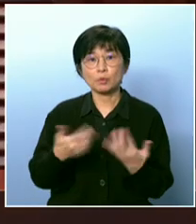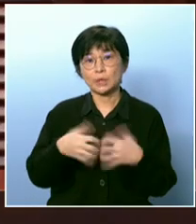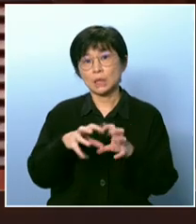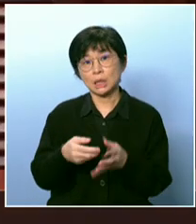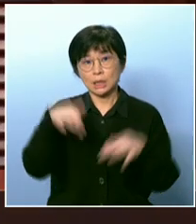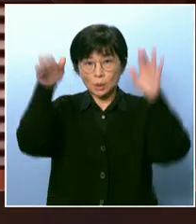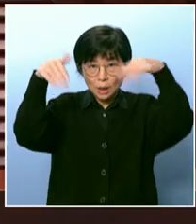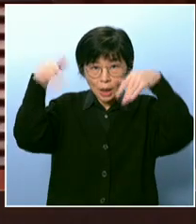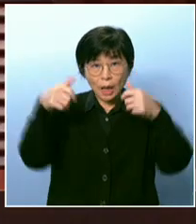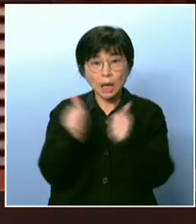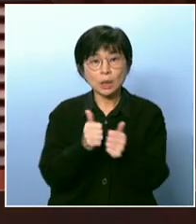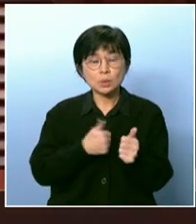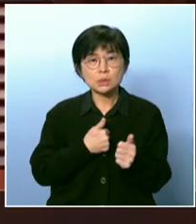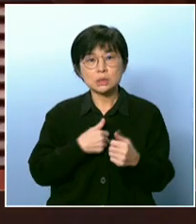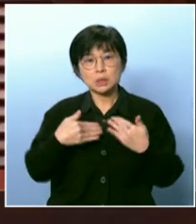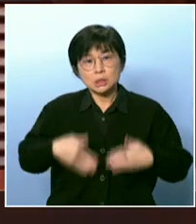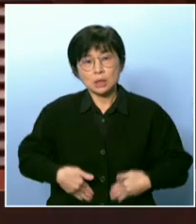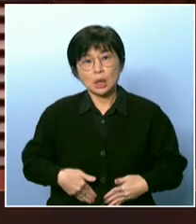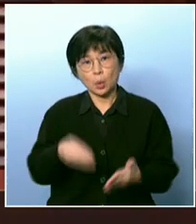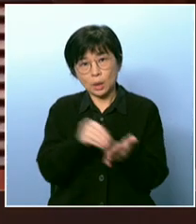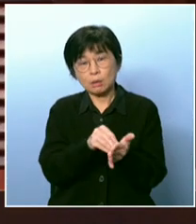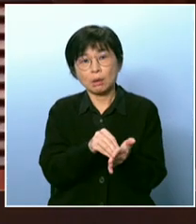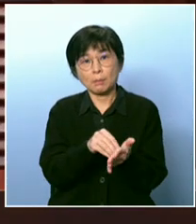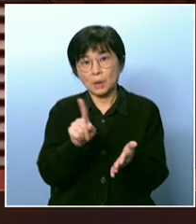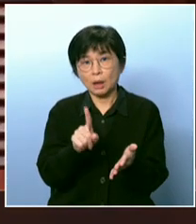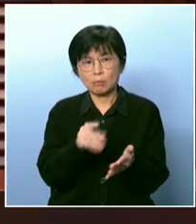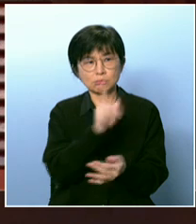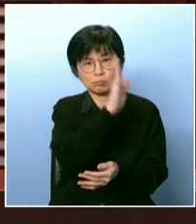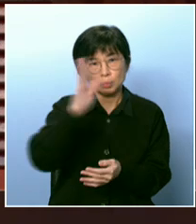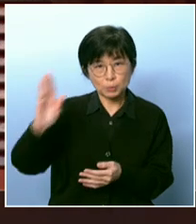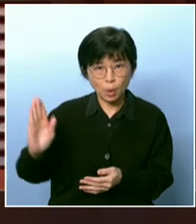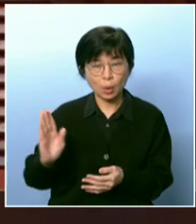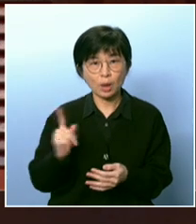more mature in their life stage?